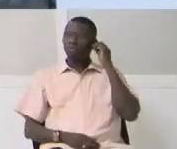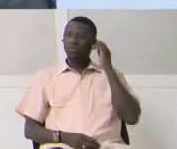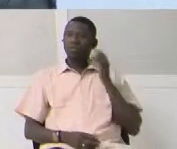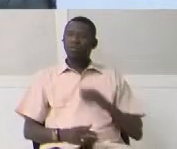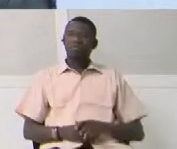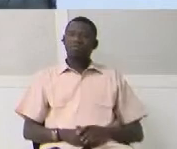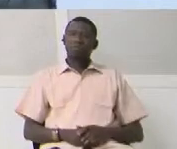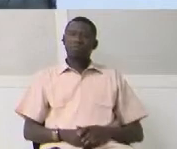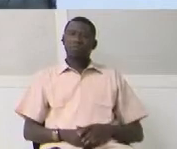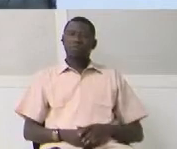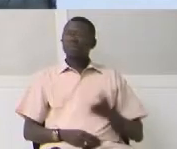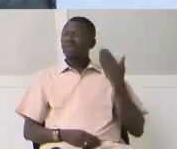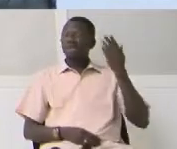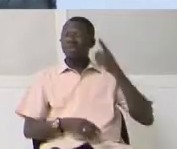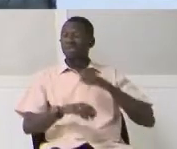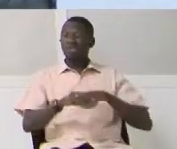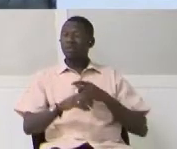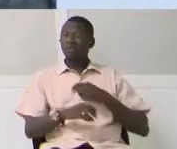Ragalona